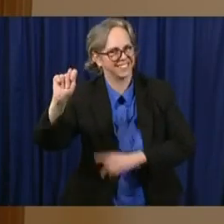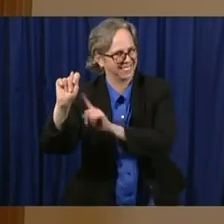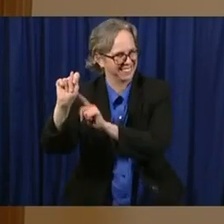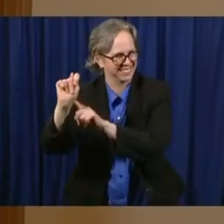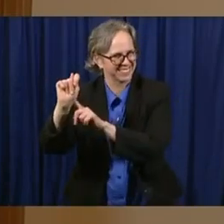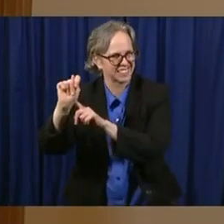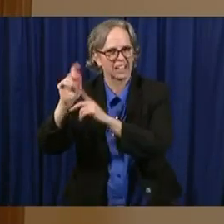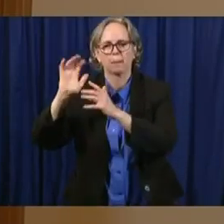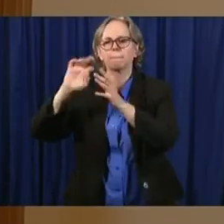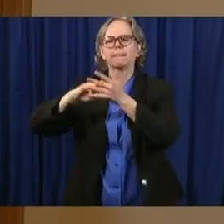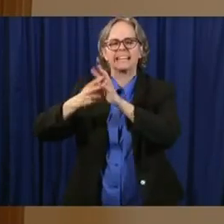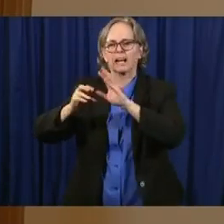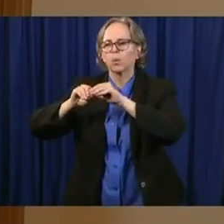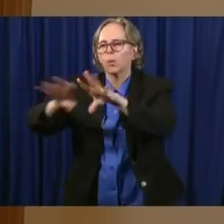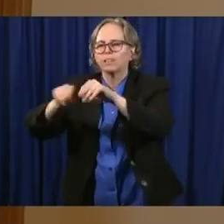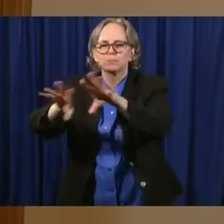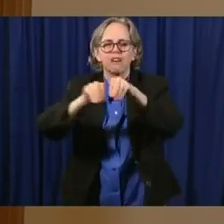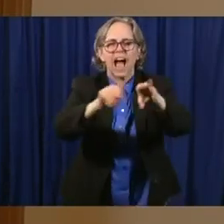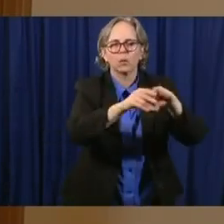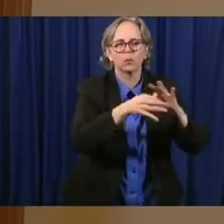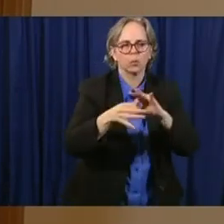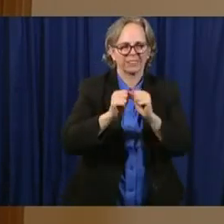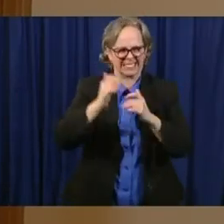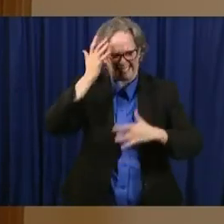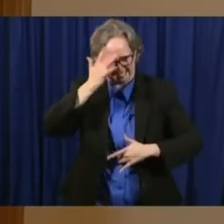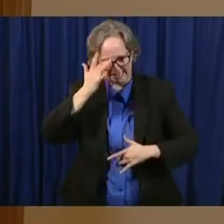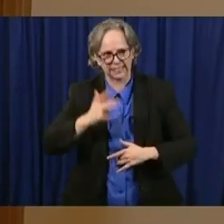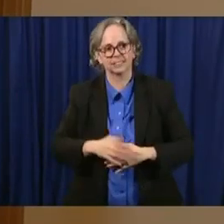out, the R0 that is scientifically known,